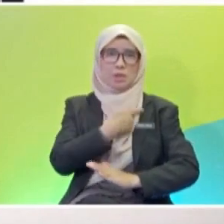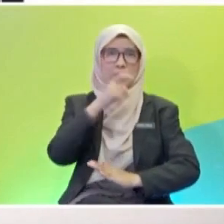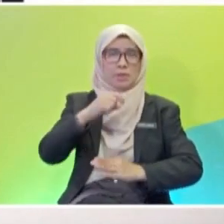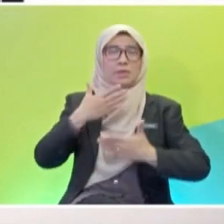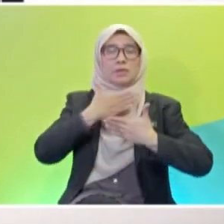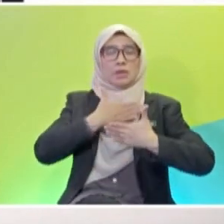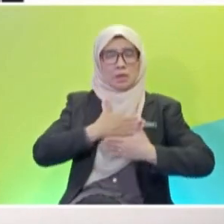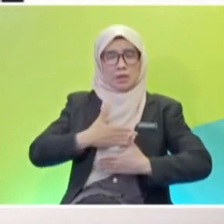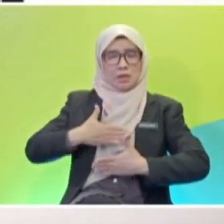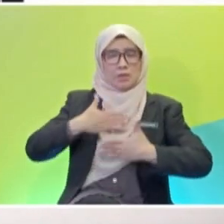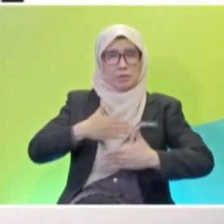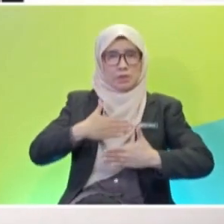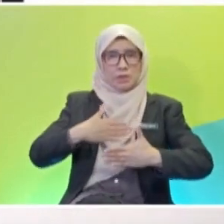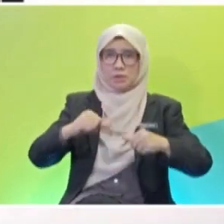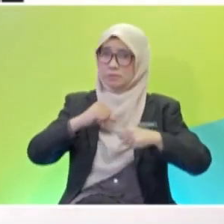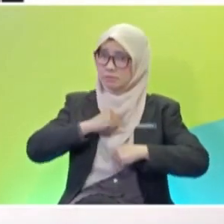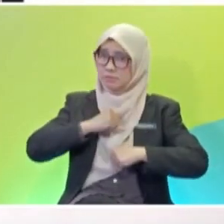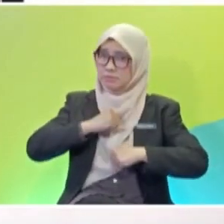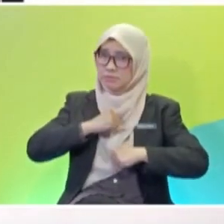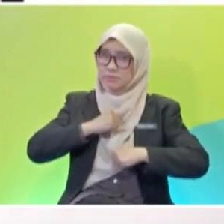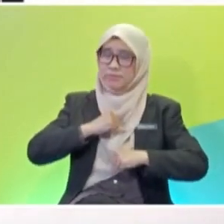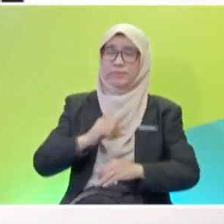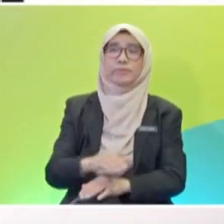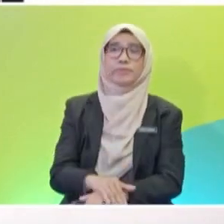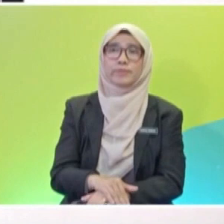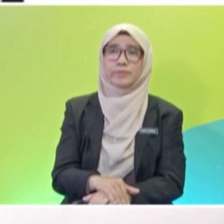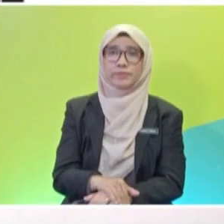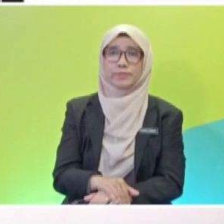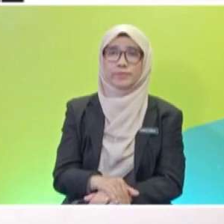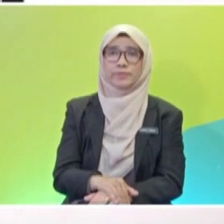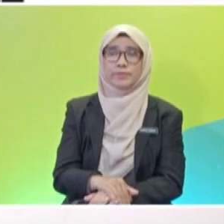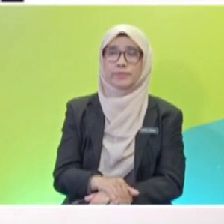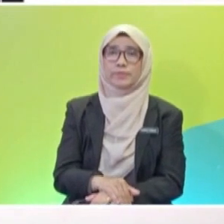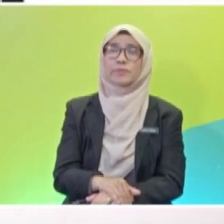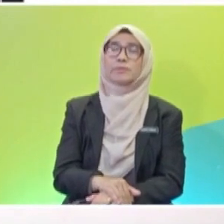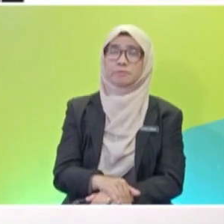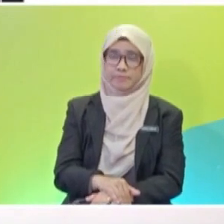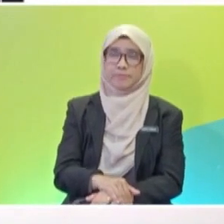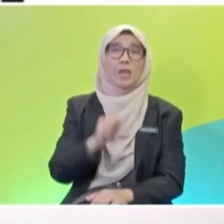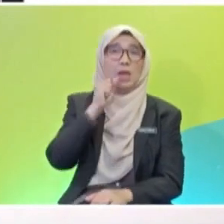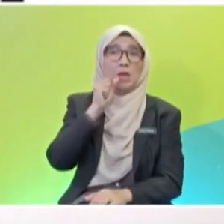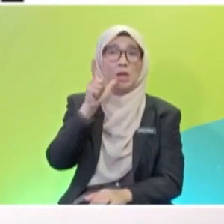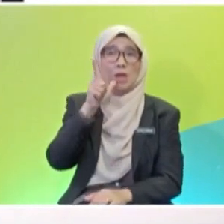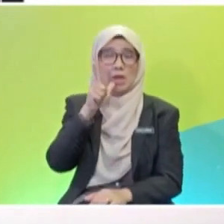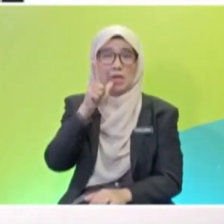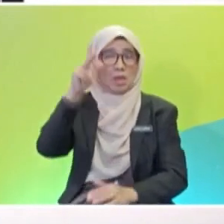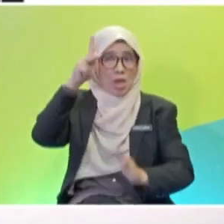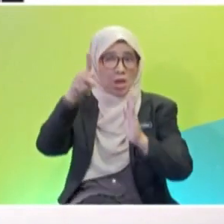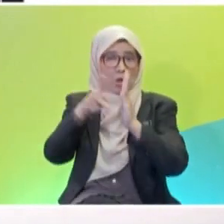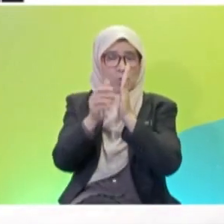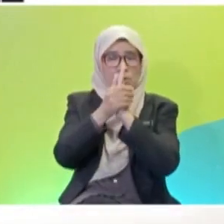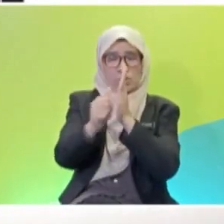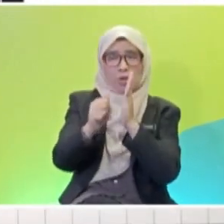features as how we are born with. So it's a straight no for you also? Mm-hmm. Yeah. Okay. So what about question